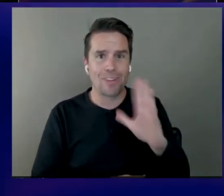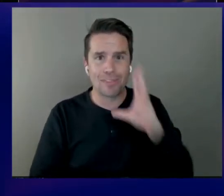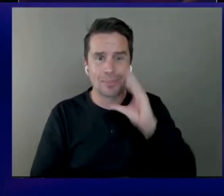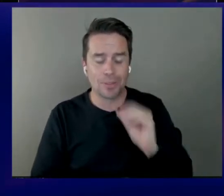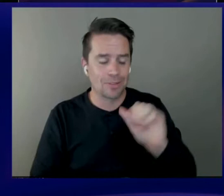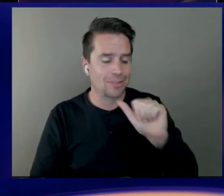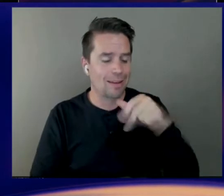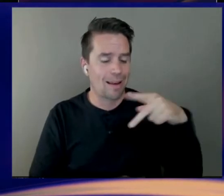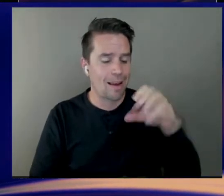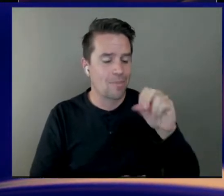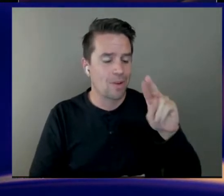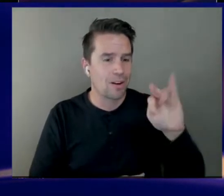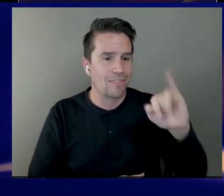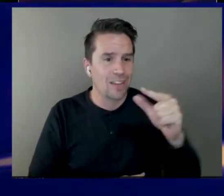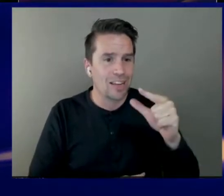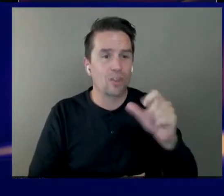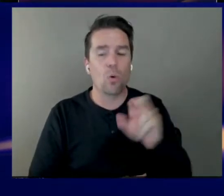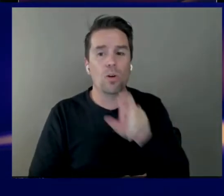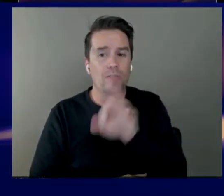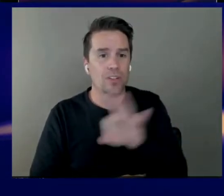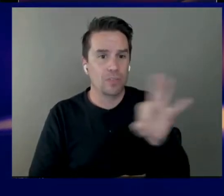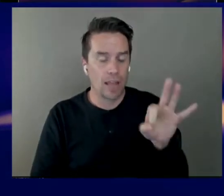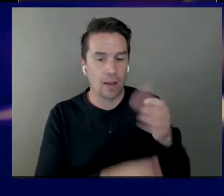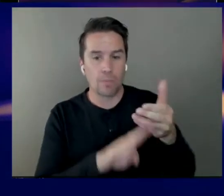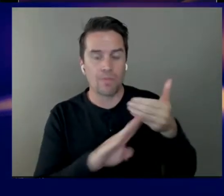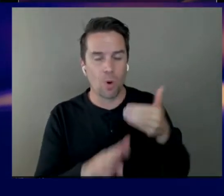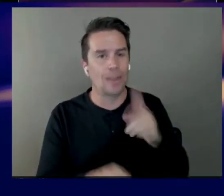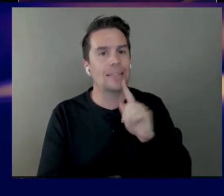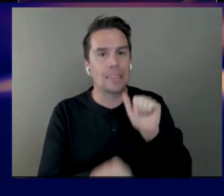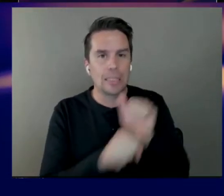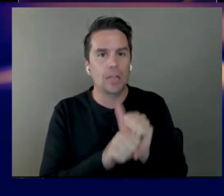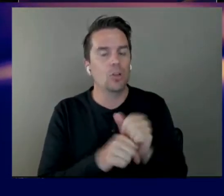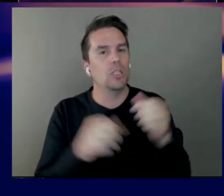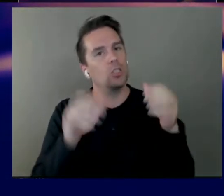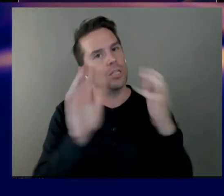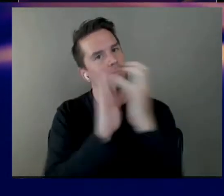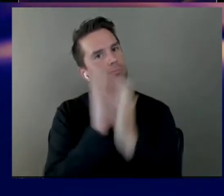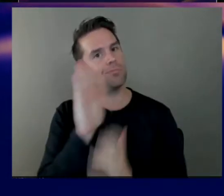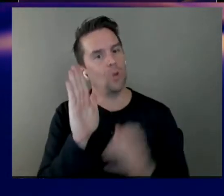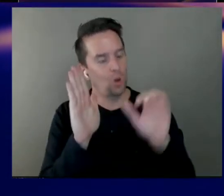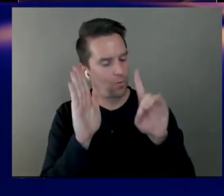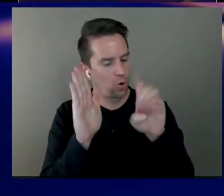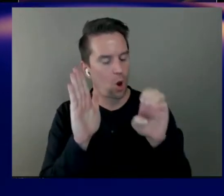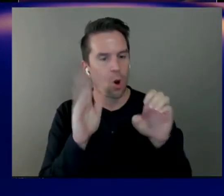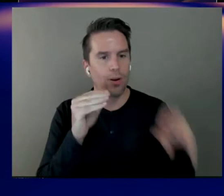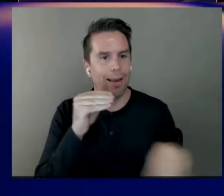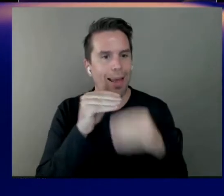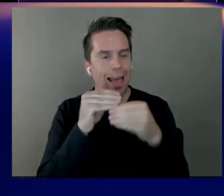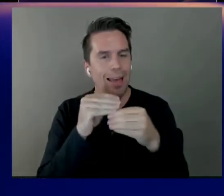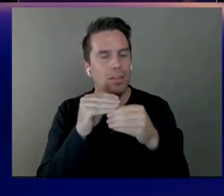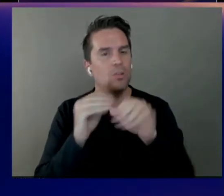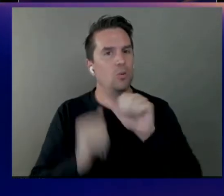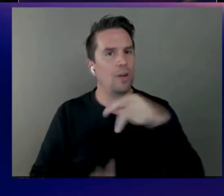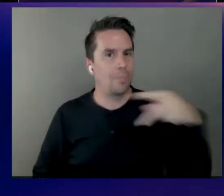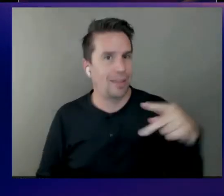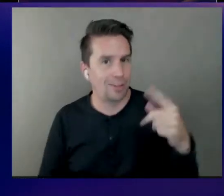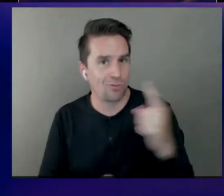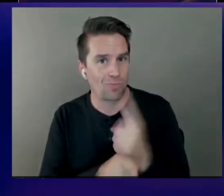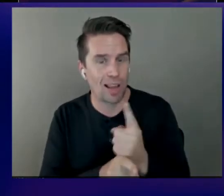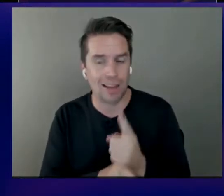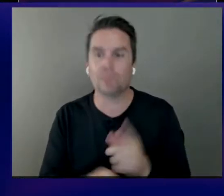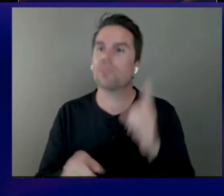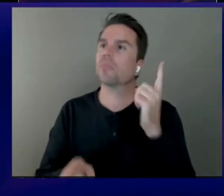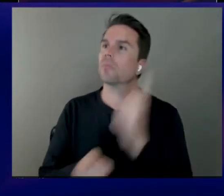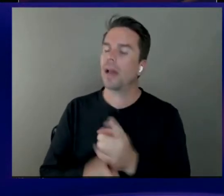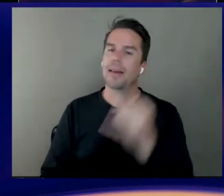before, it's literally lines of code added to your applications, right? So, and it's kind of an if-then. Yeah. If flag is on, then do this.